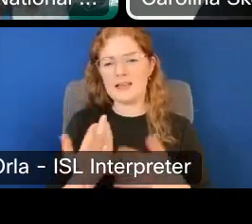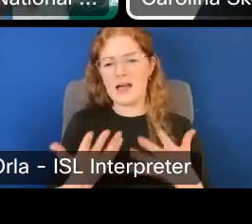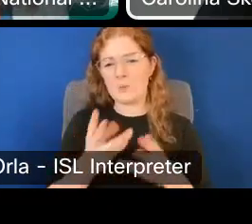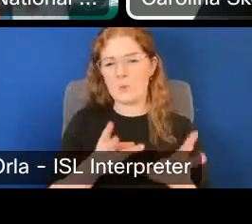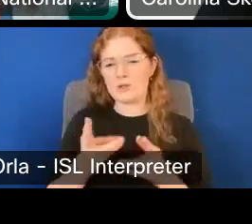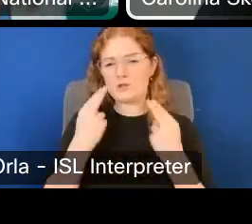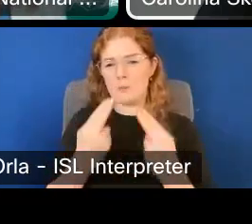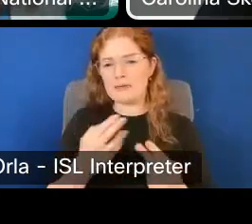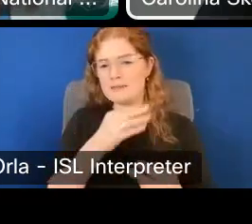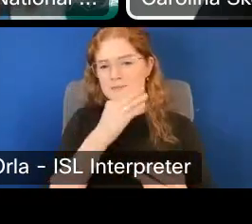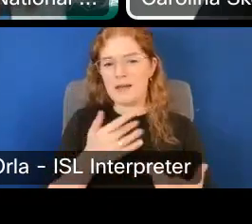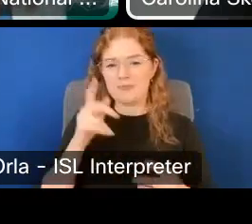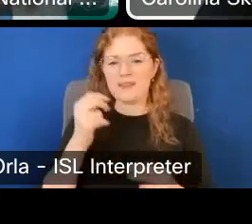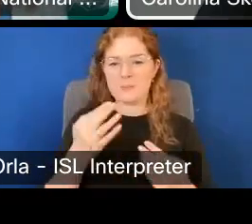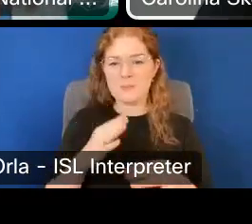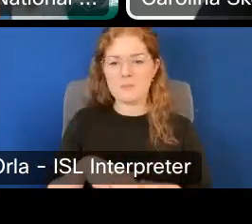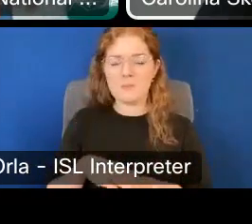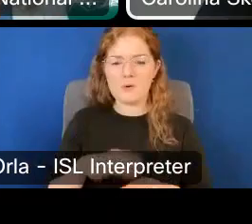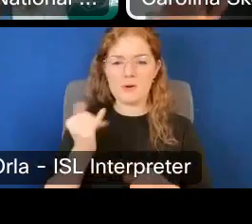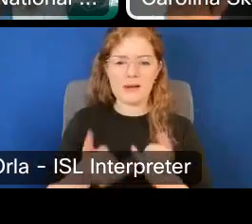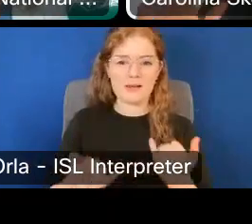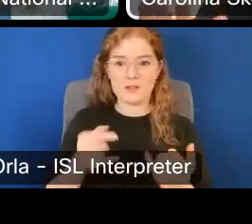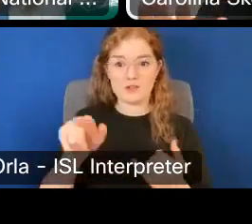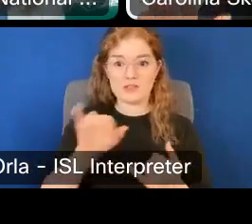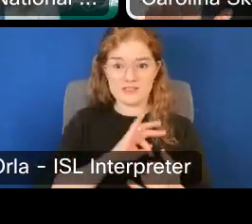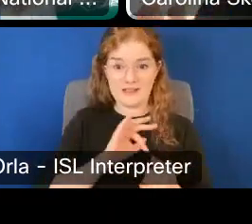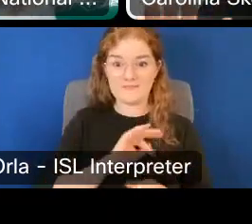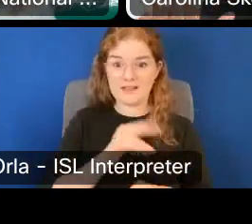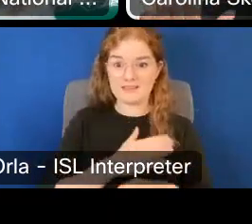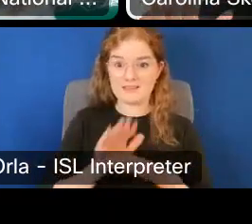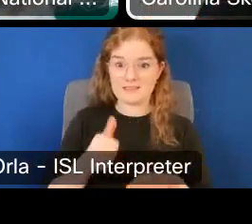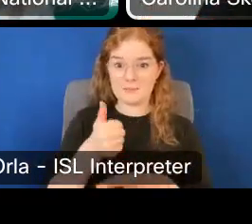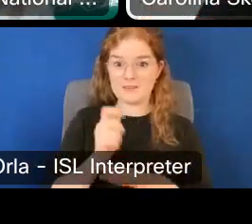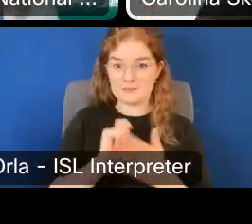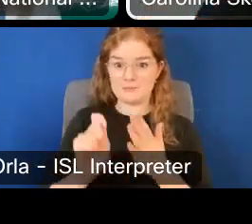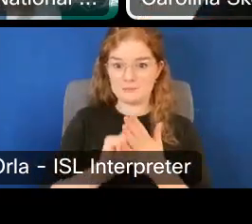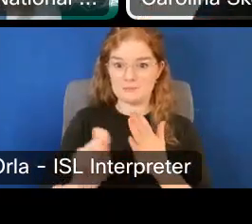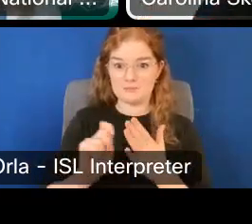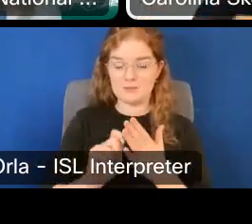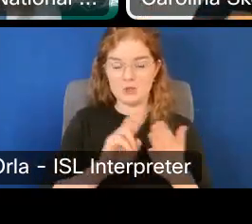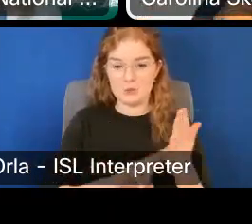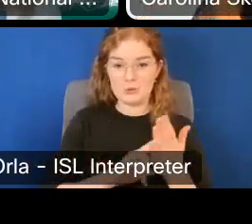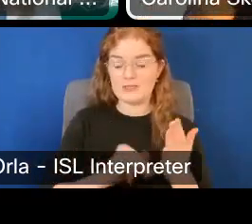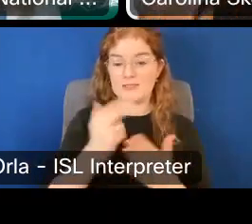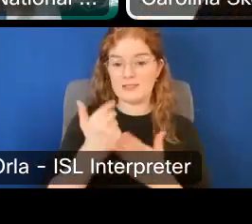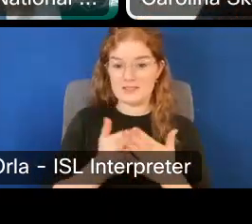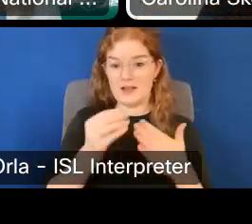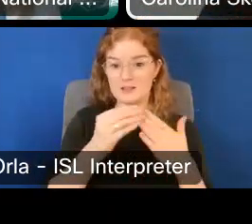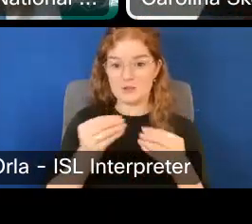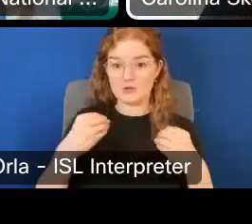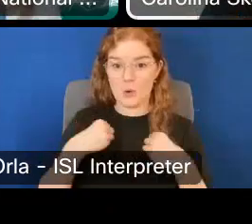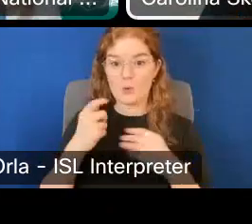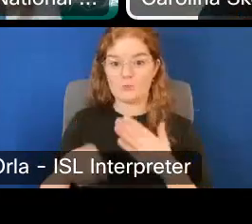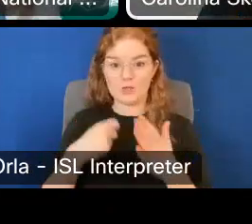goes. I think it's mostly the idea is that you can start applying design lenses to your own